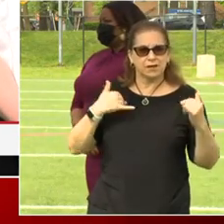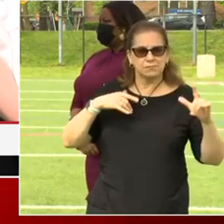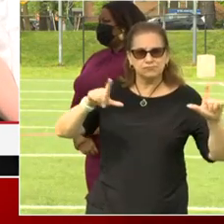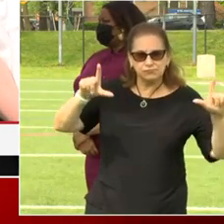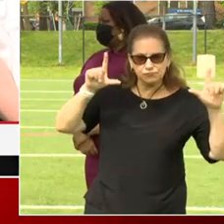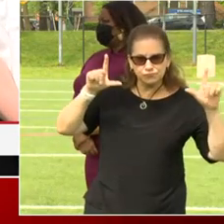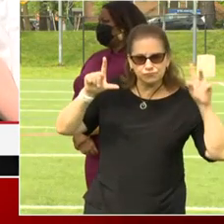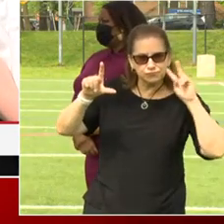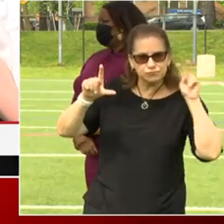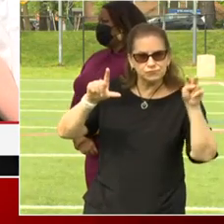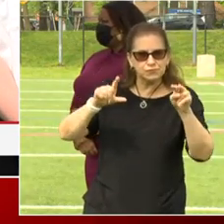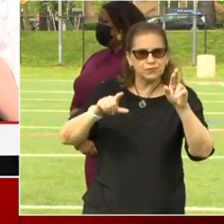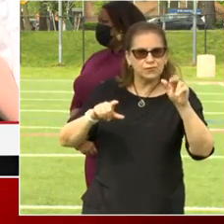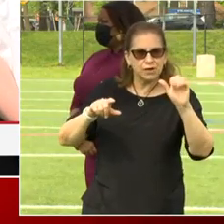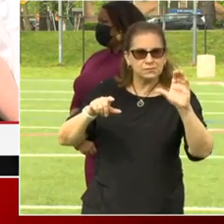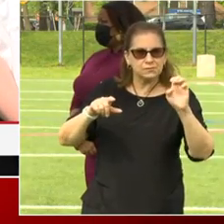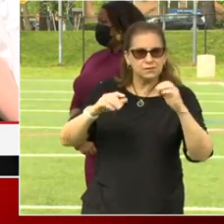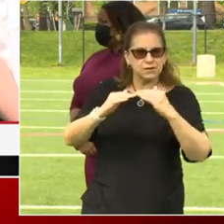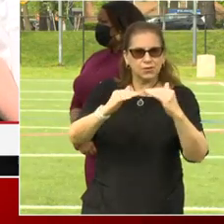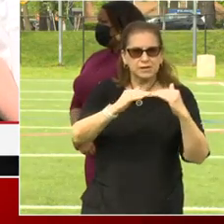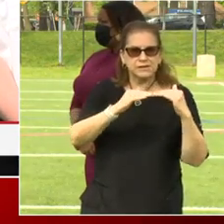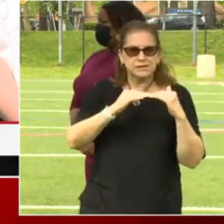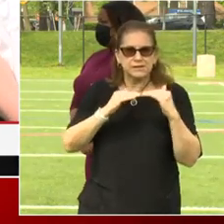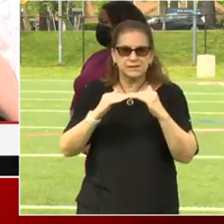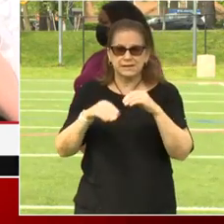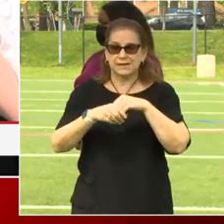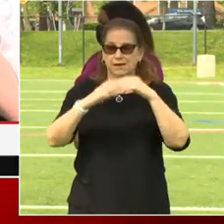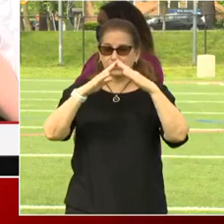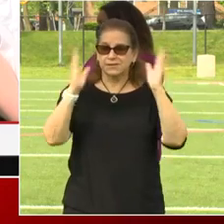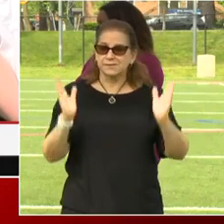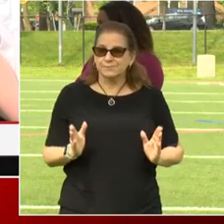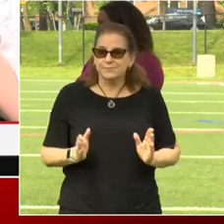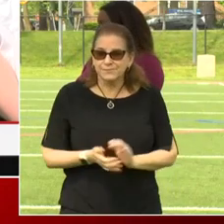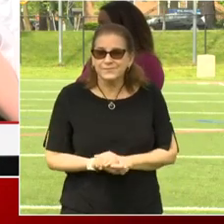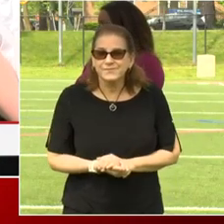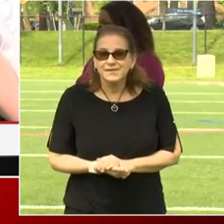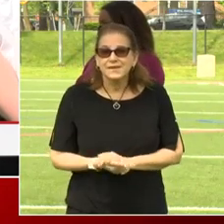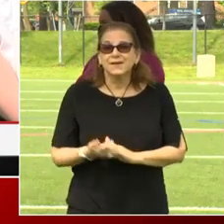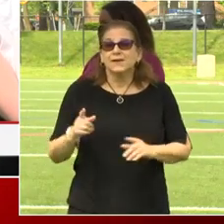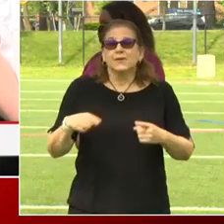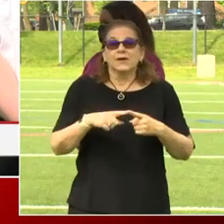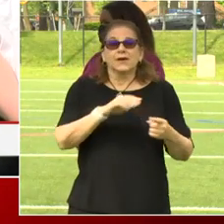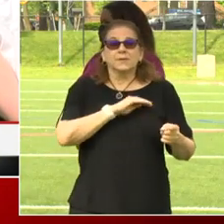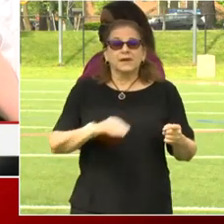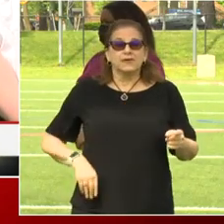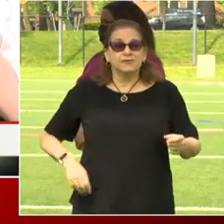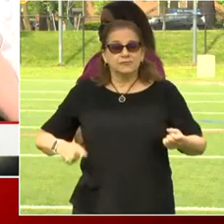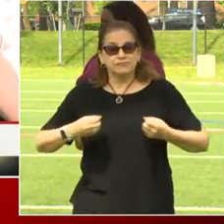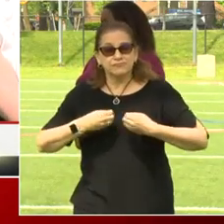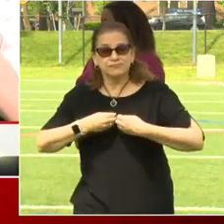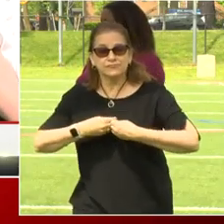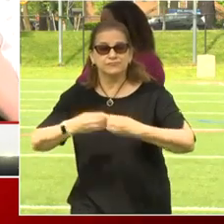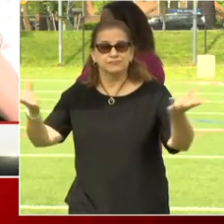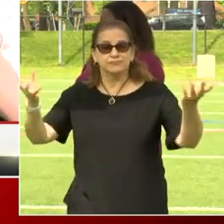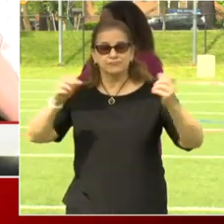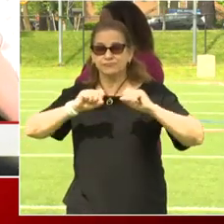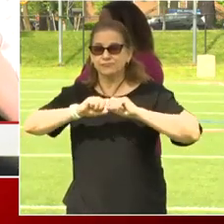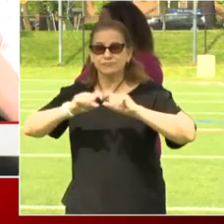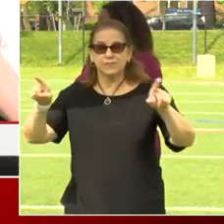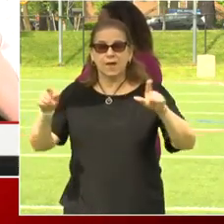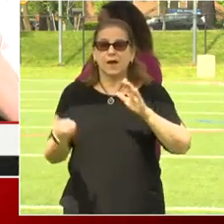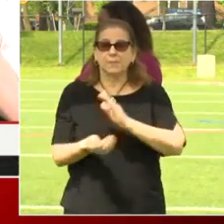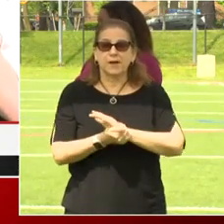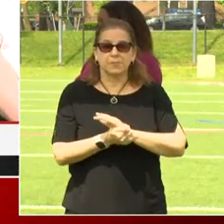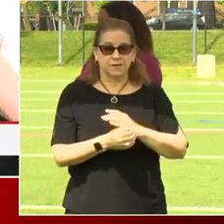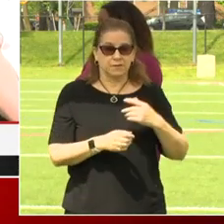so I just want to make a couple of comments there. When the mayor sent down the amendments, April a year ago,